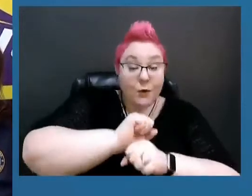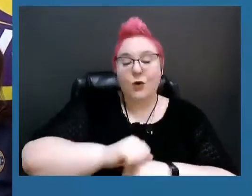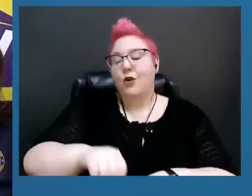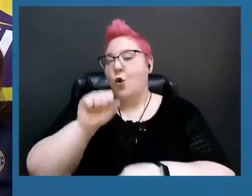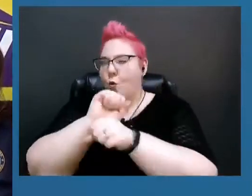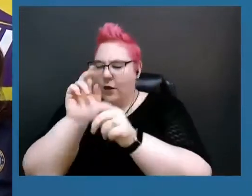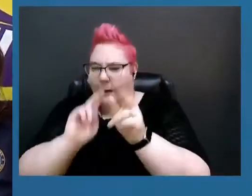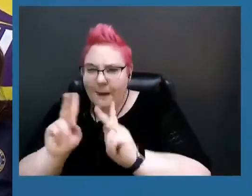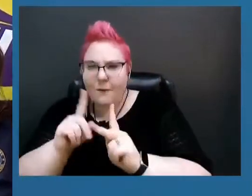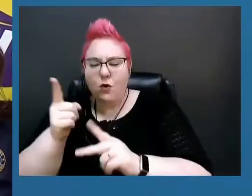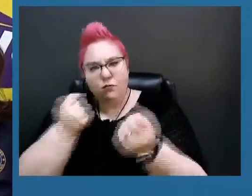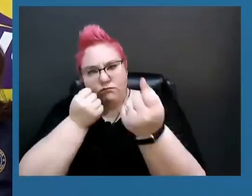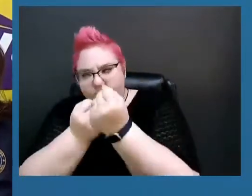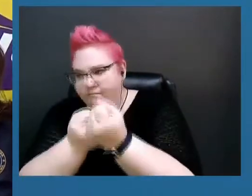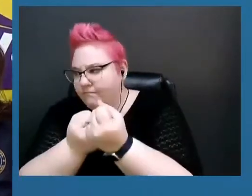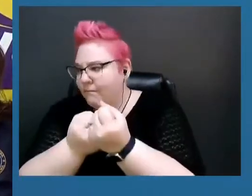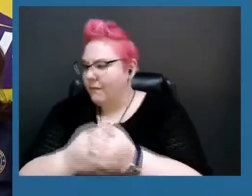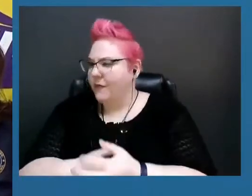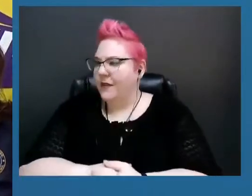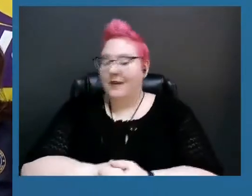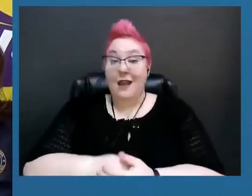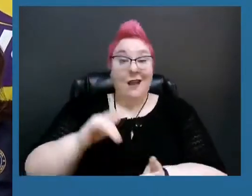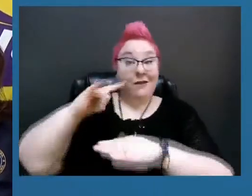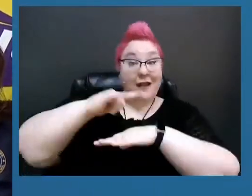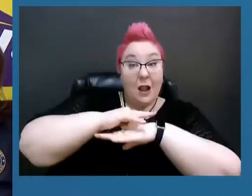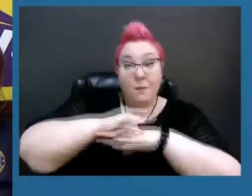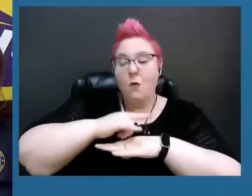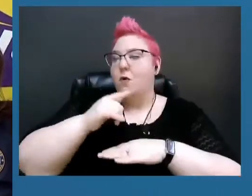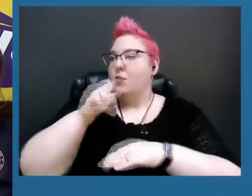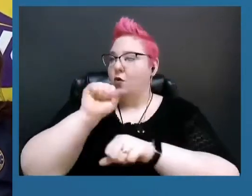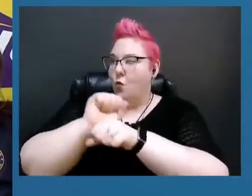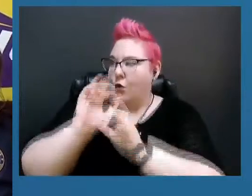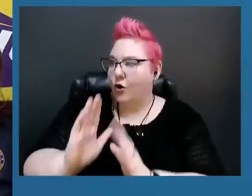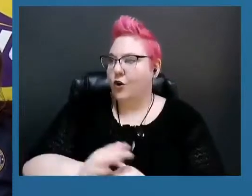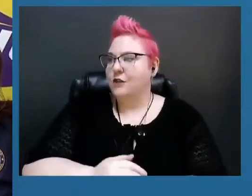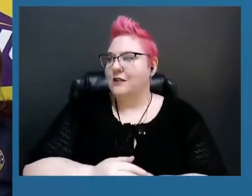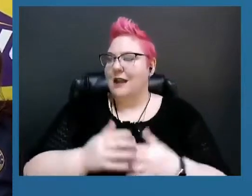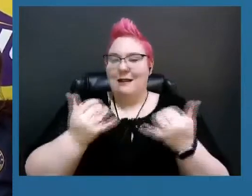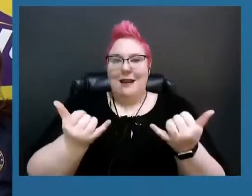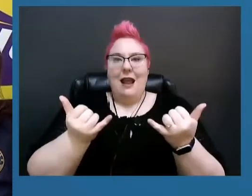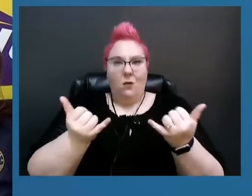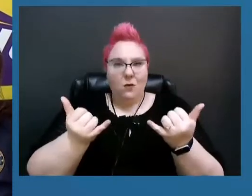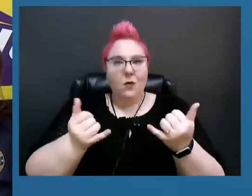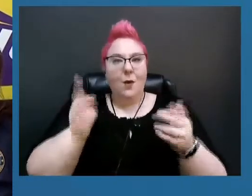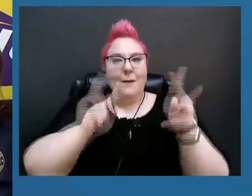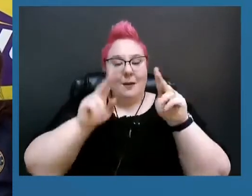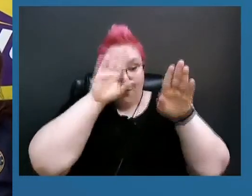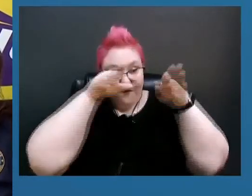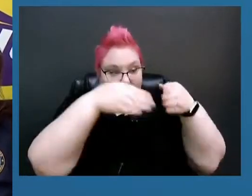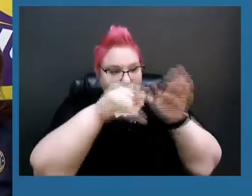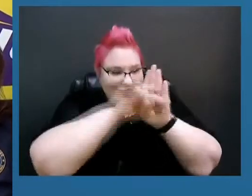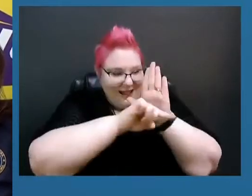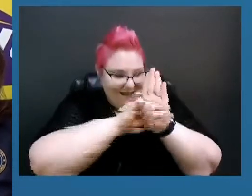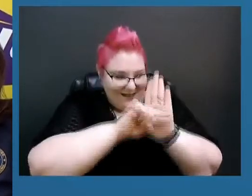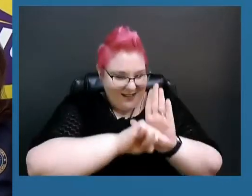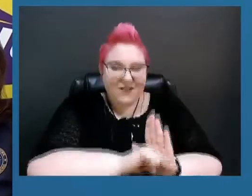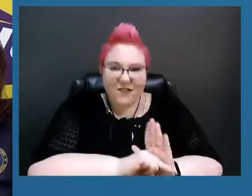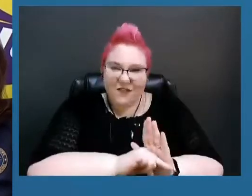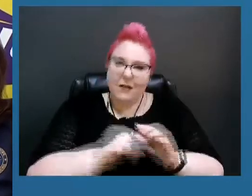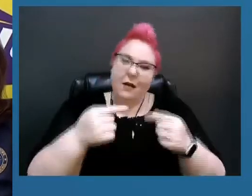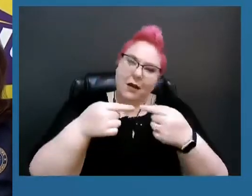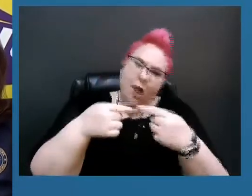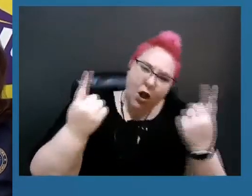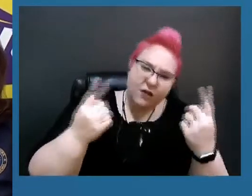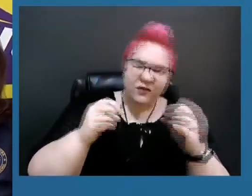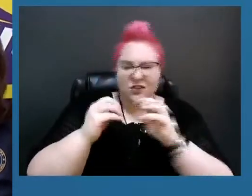people, a staunch supporter of airport workers. And, you know, in today's world where people focus on the negatives, people focus on the controversies, people focus on the